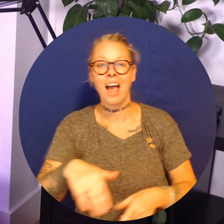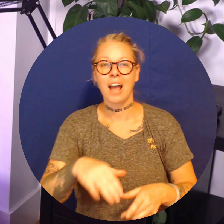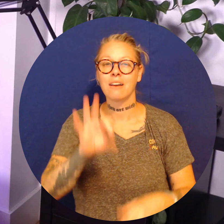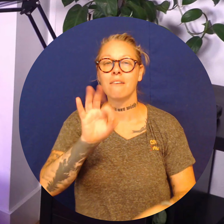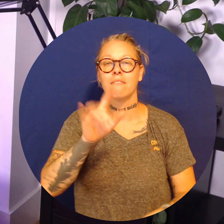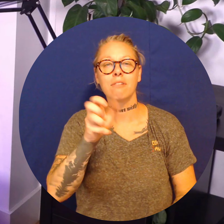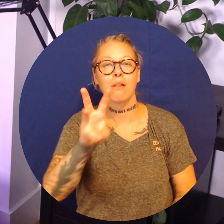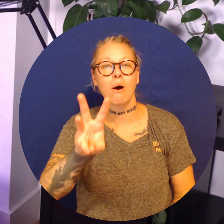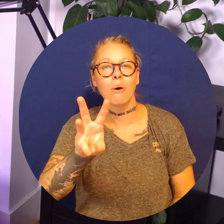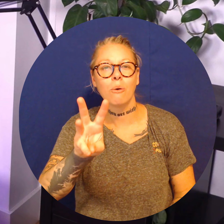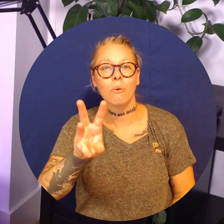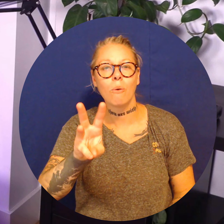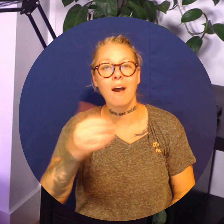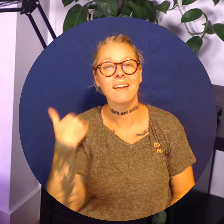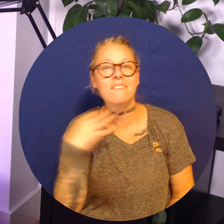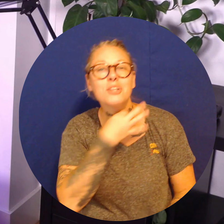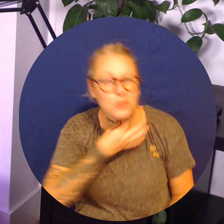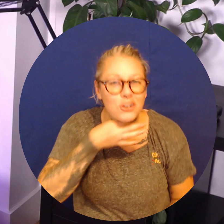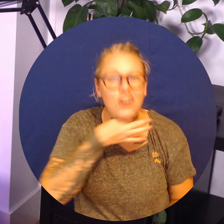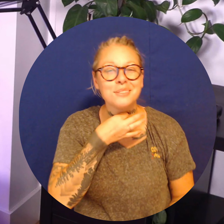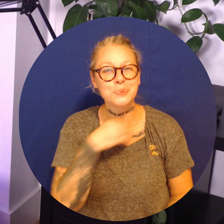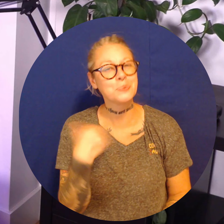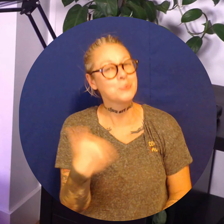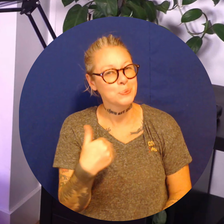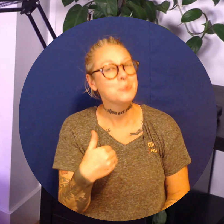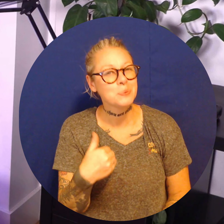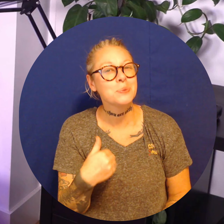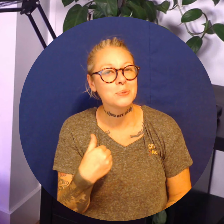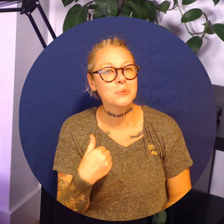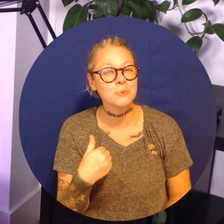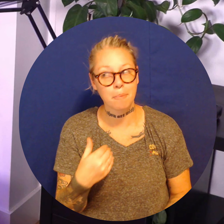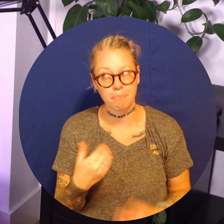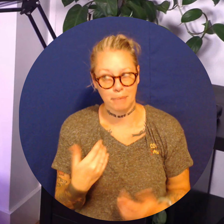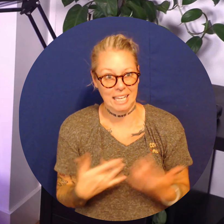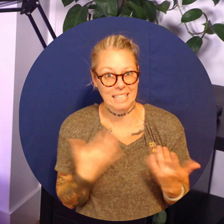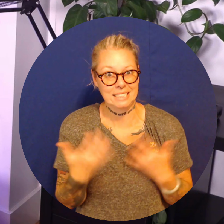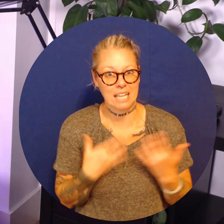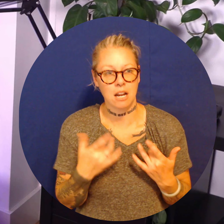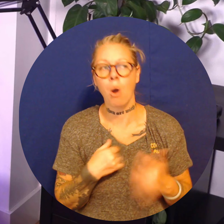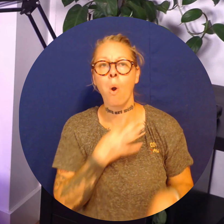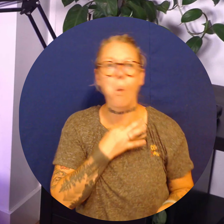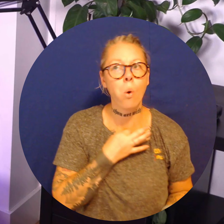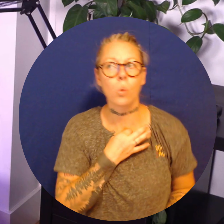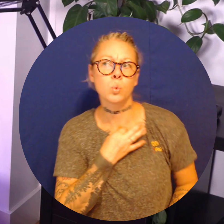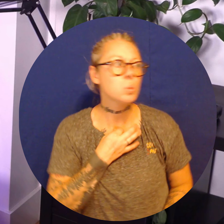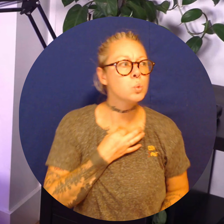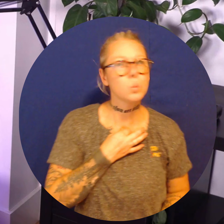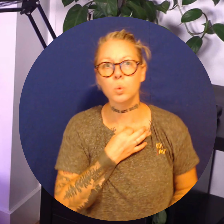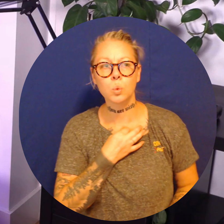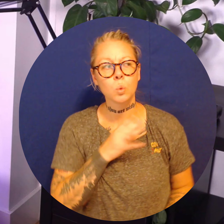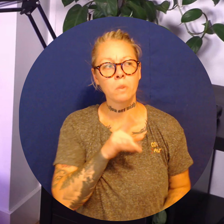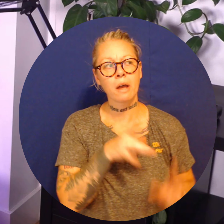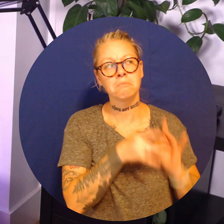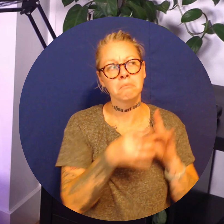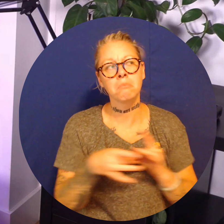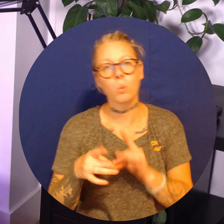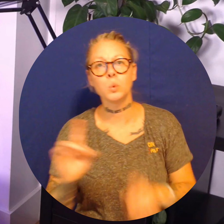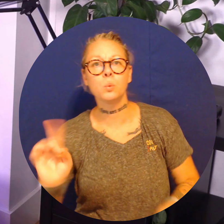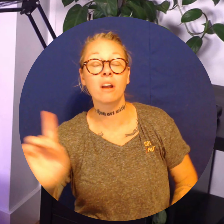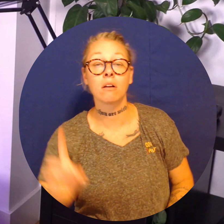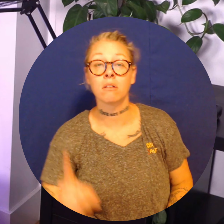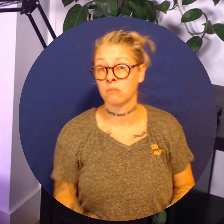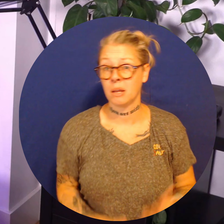that space of flow and being curious and excited about your curiosity about like oh where is this